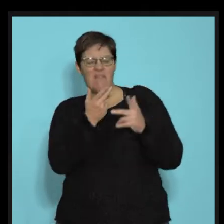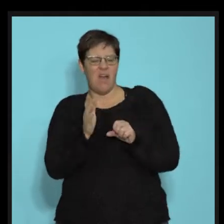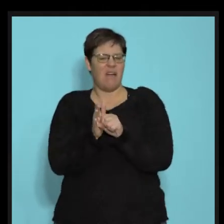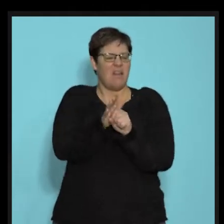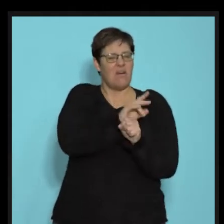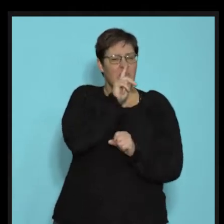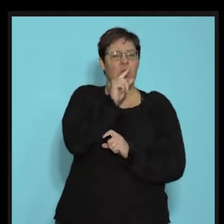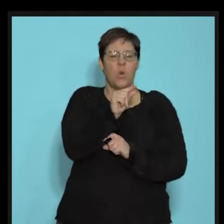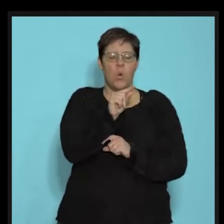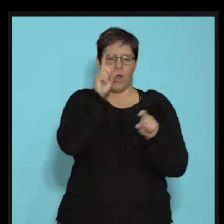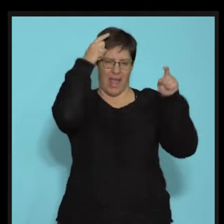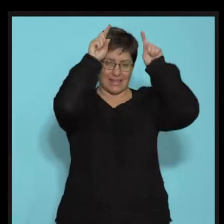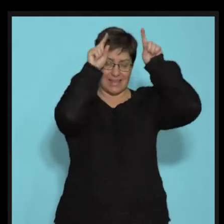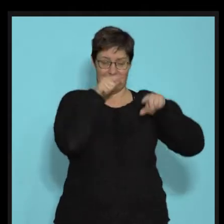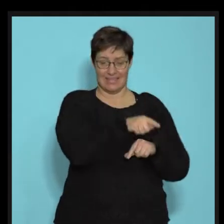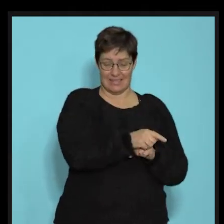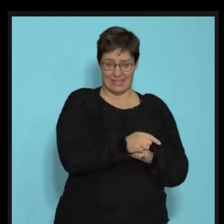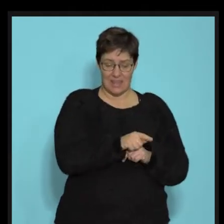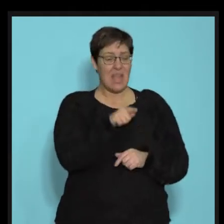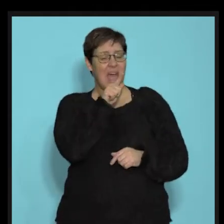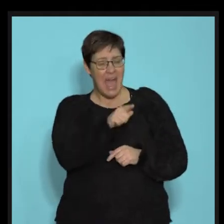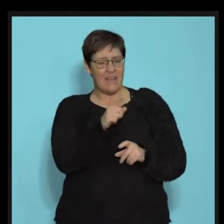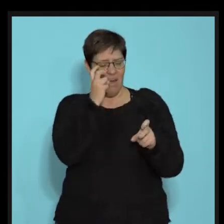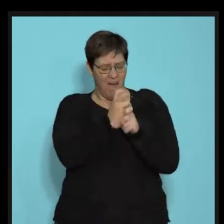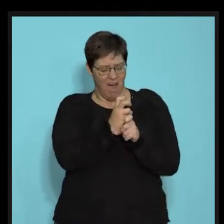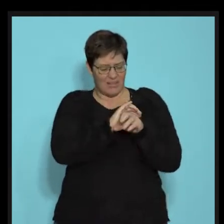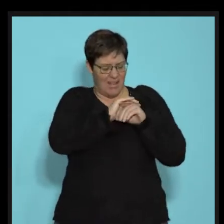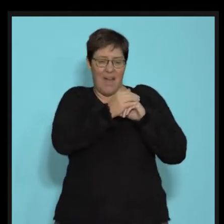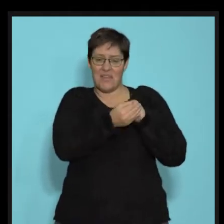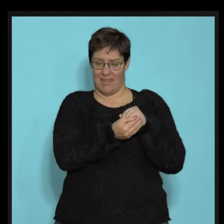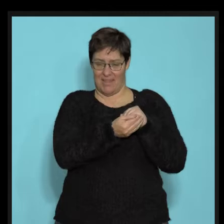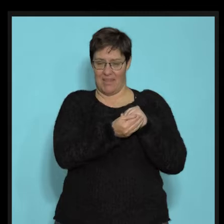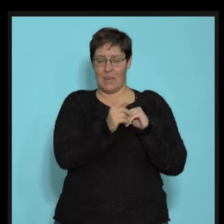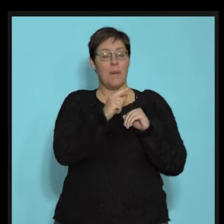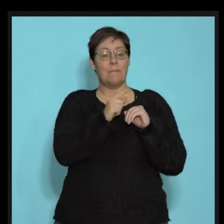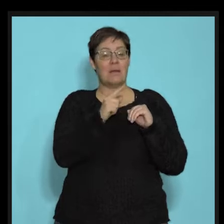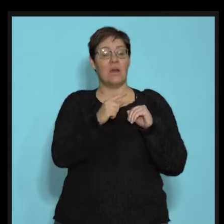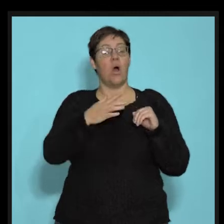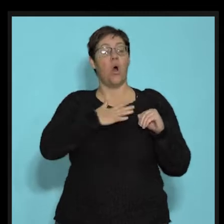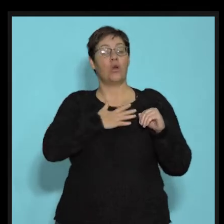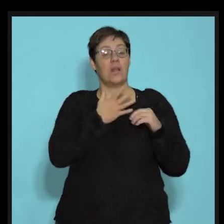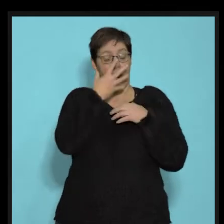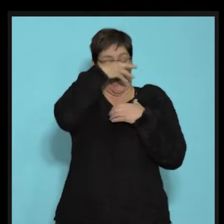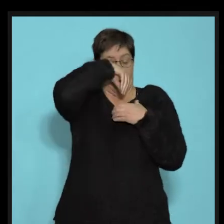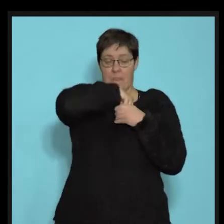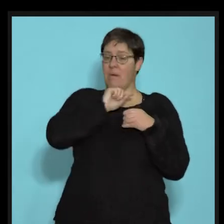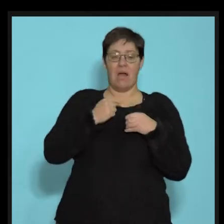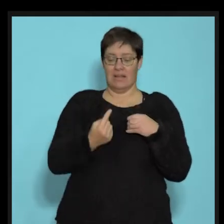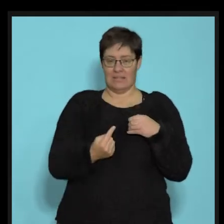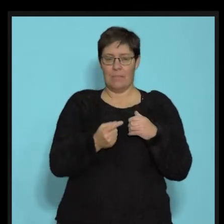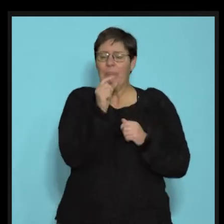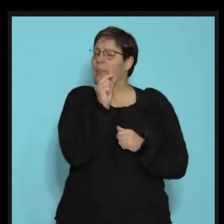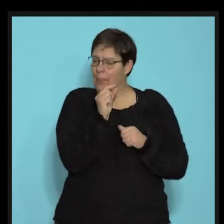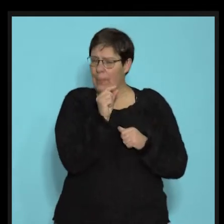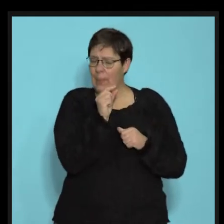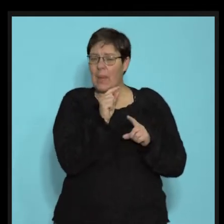at an insect. An insect has got a really hard covering, yet it can't get oxygen into its body. It might be